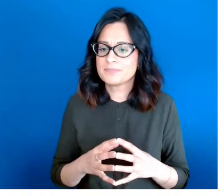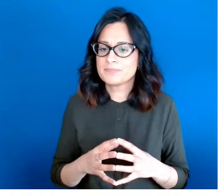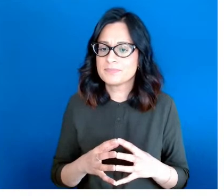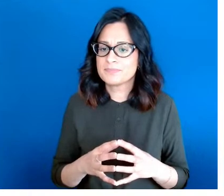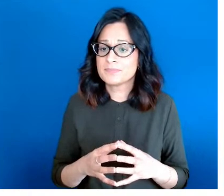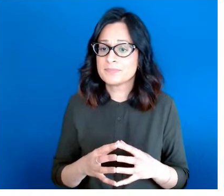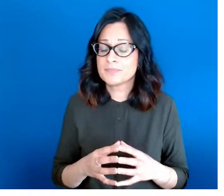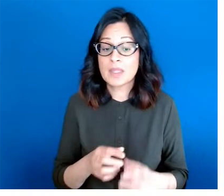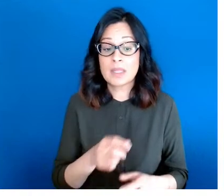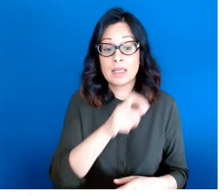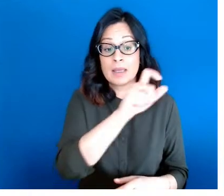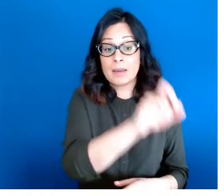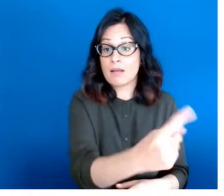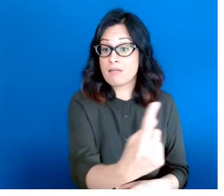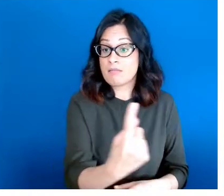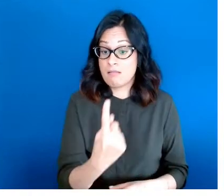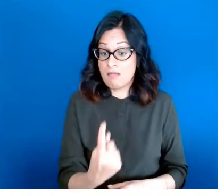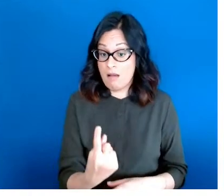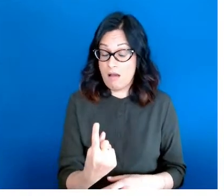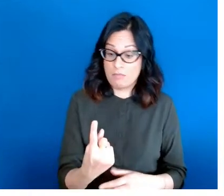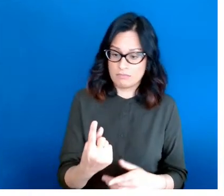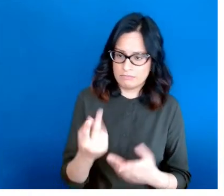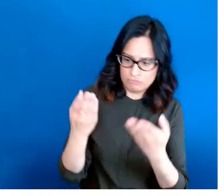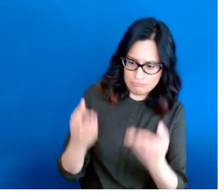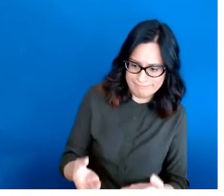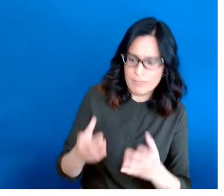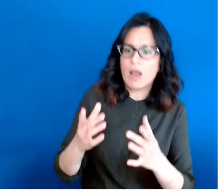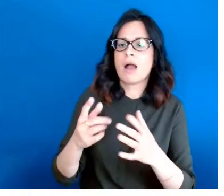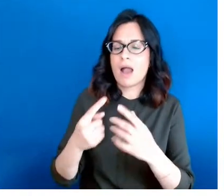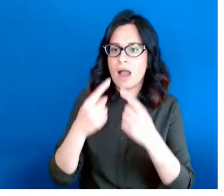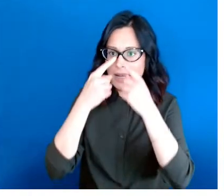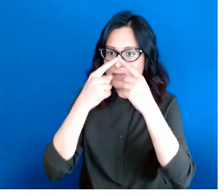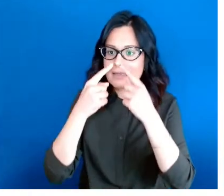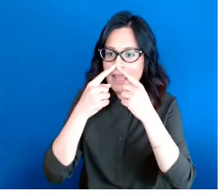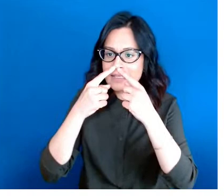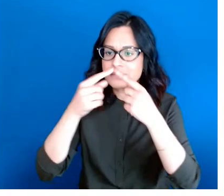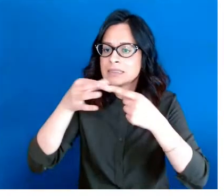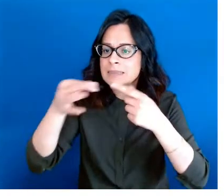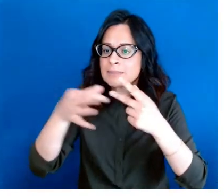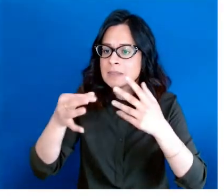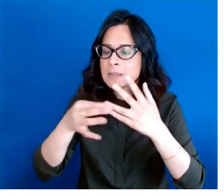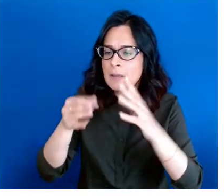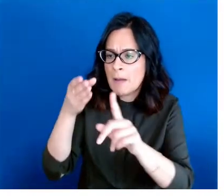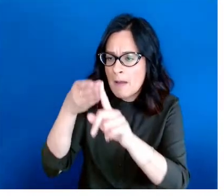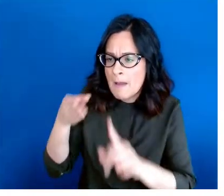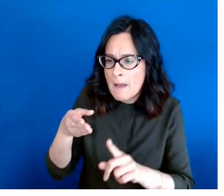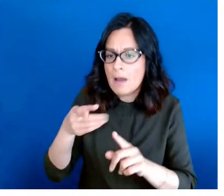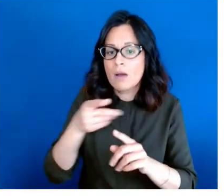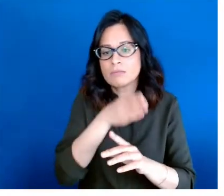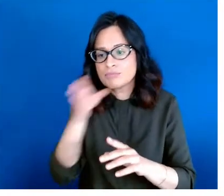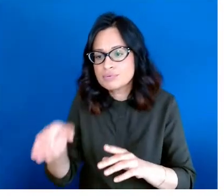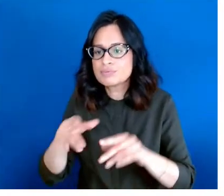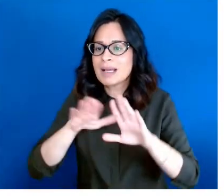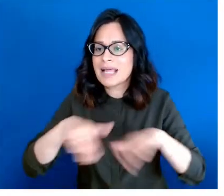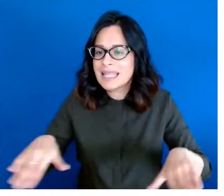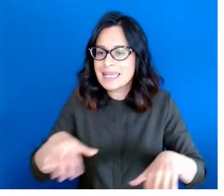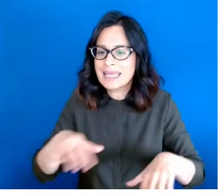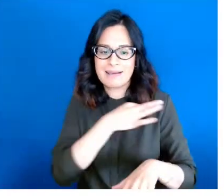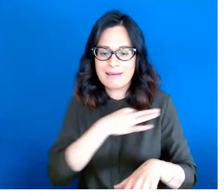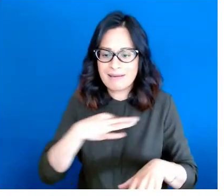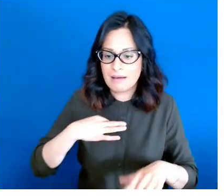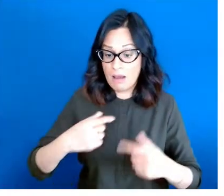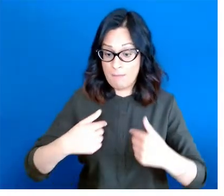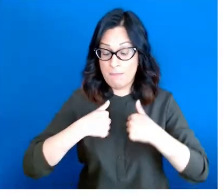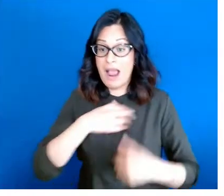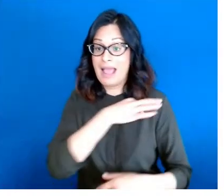nasal symptoms. And when people present to pediatric clinics or to my clinics with